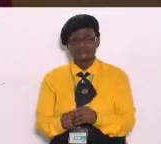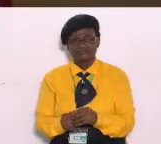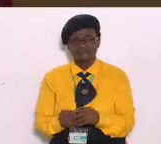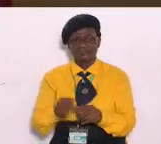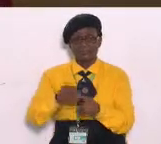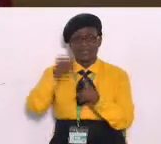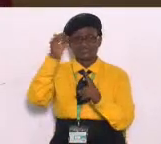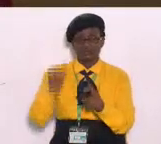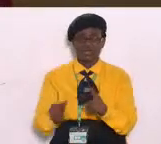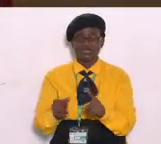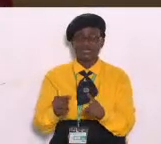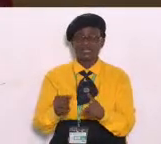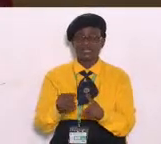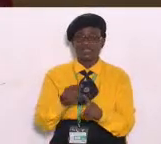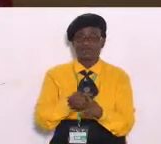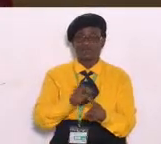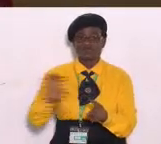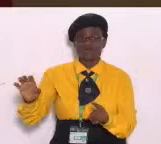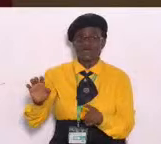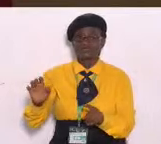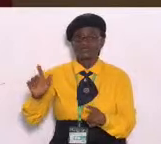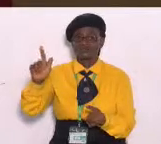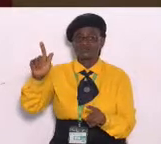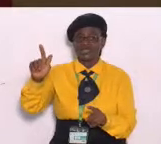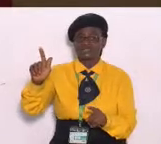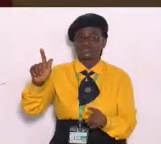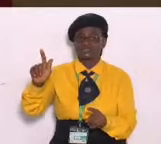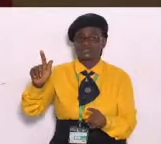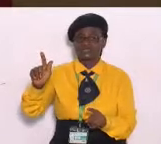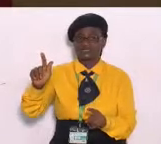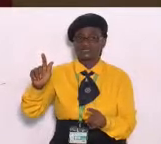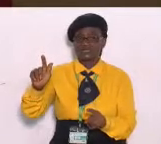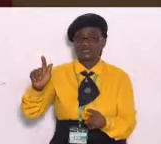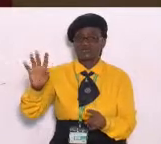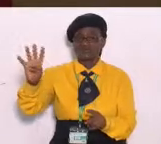particularly from verse 20 to 27.